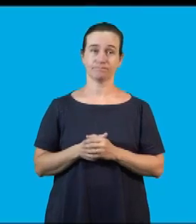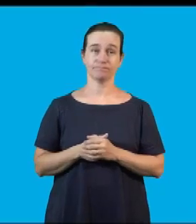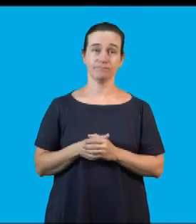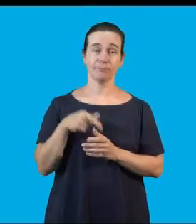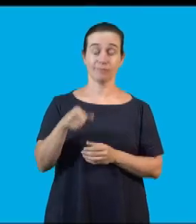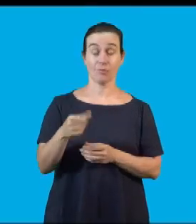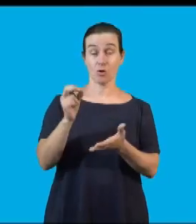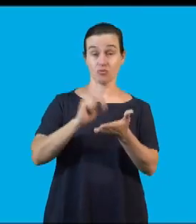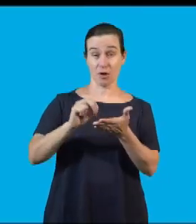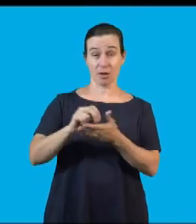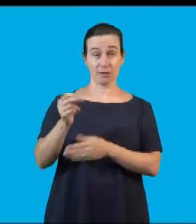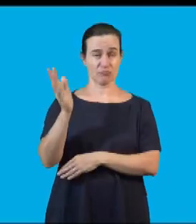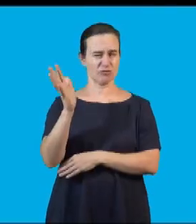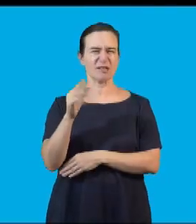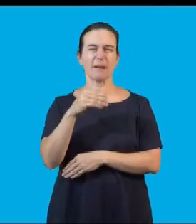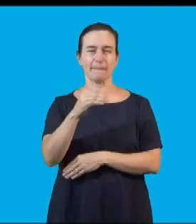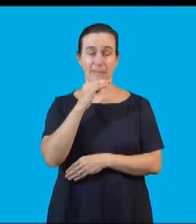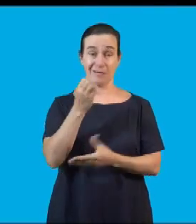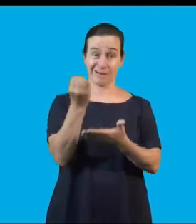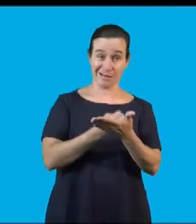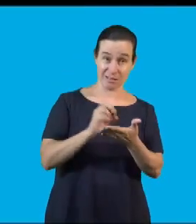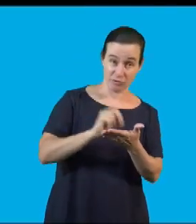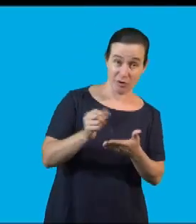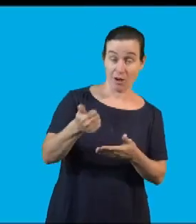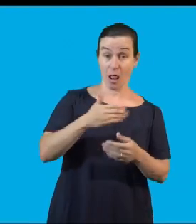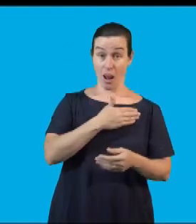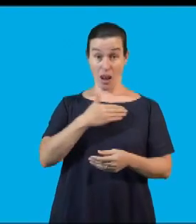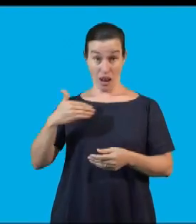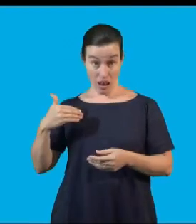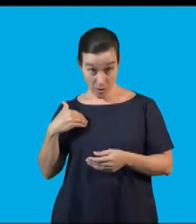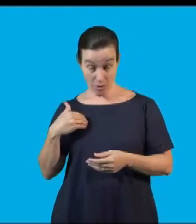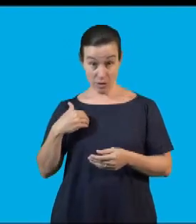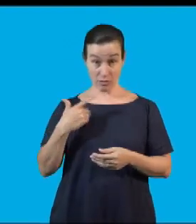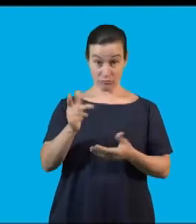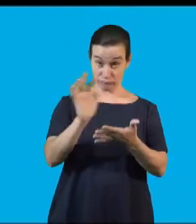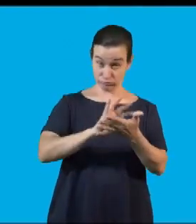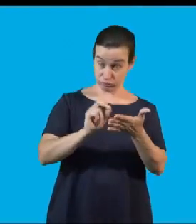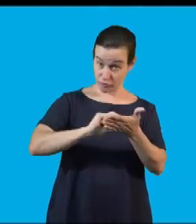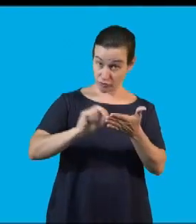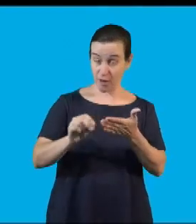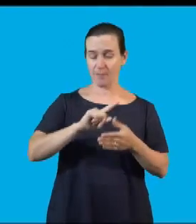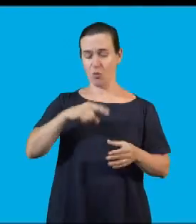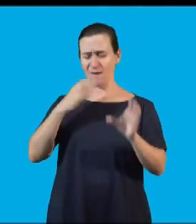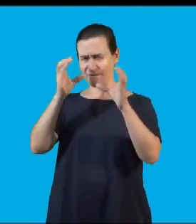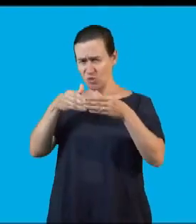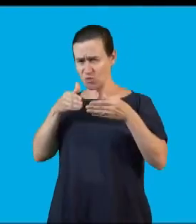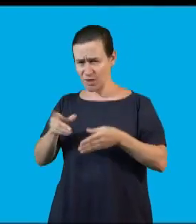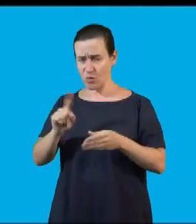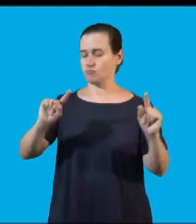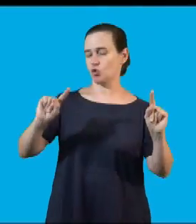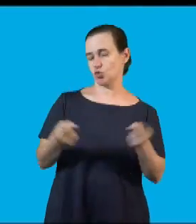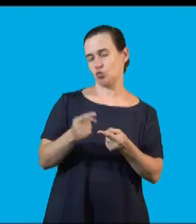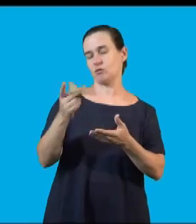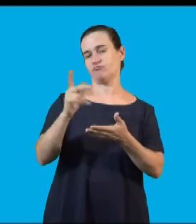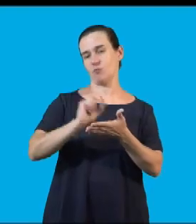Writing and presenting consists of essay writing, longer transactional writing, but our focus today has been on shorter